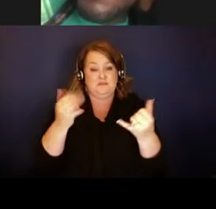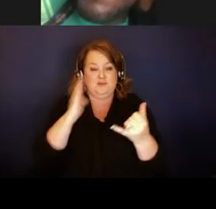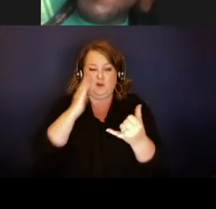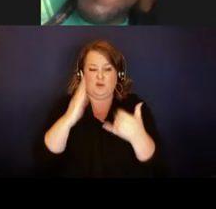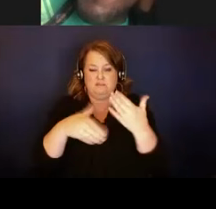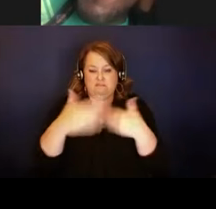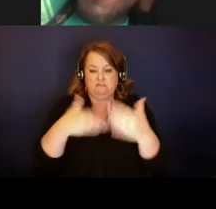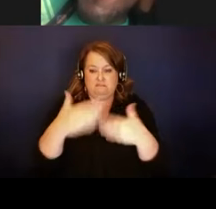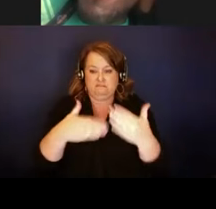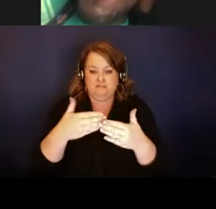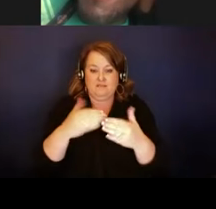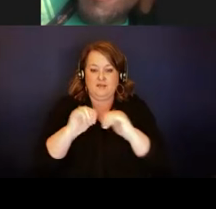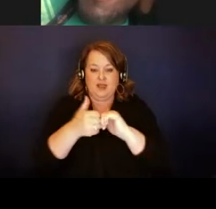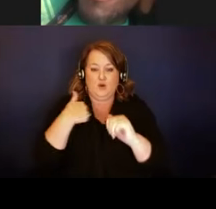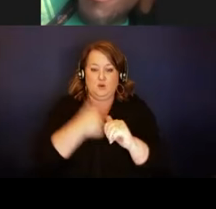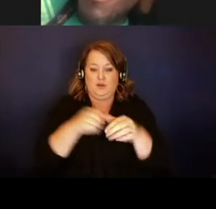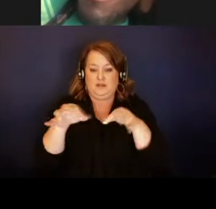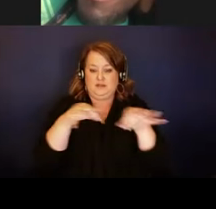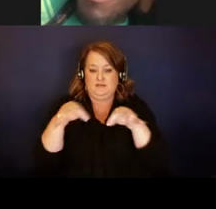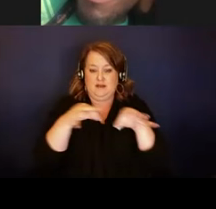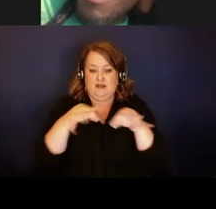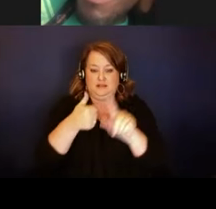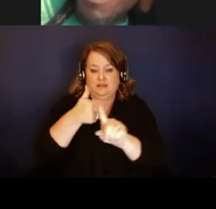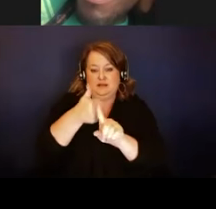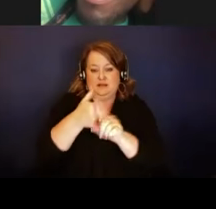how we define self-advocacy.